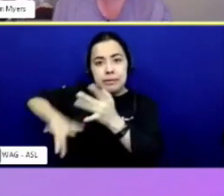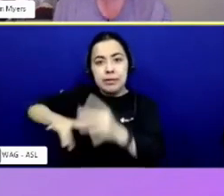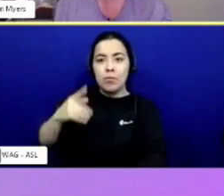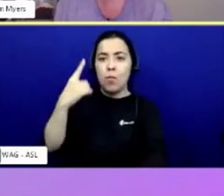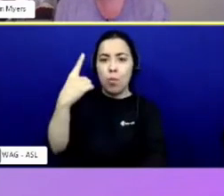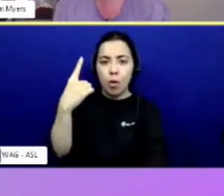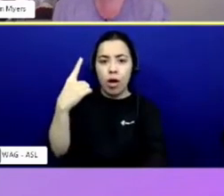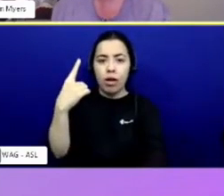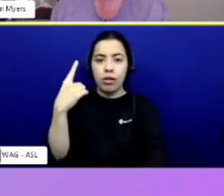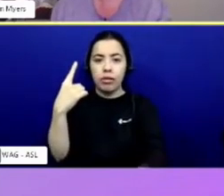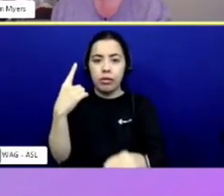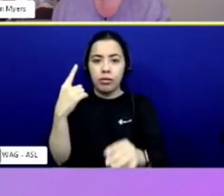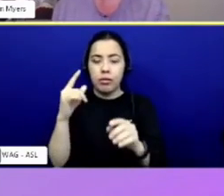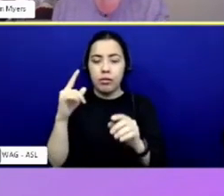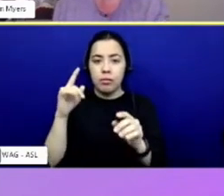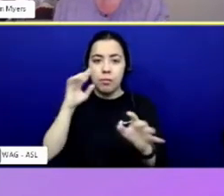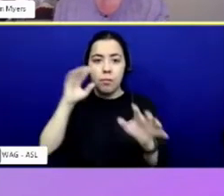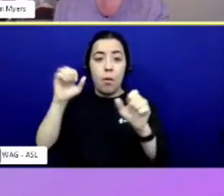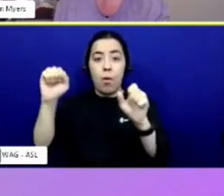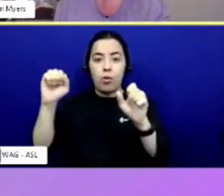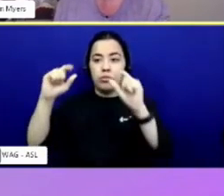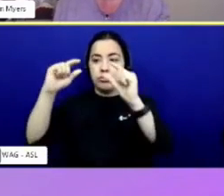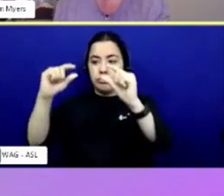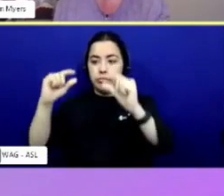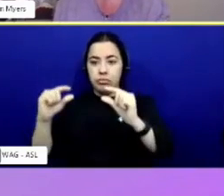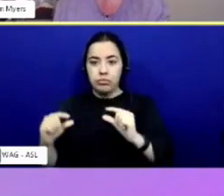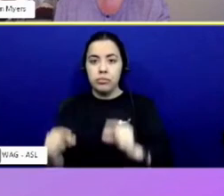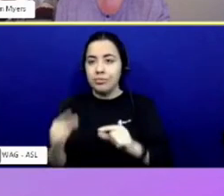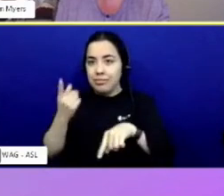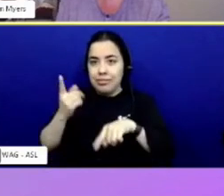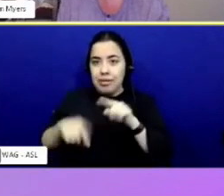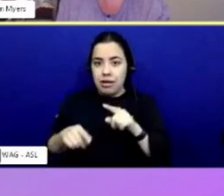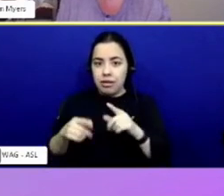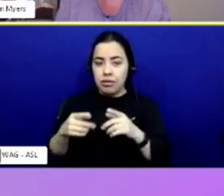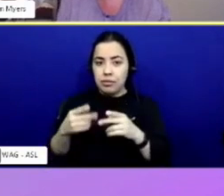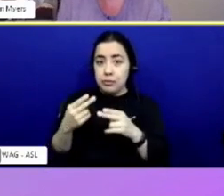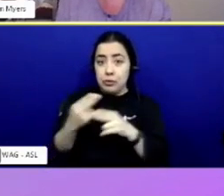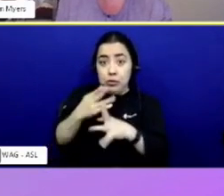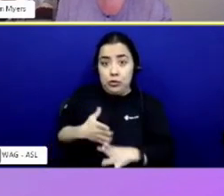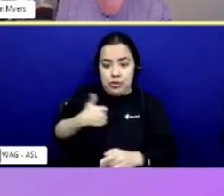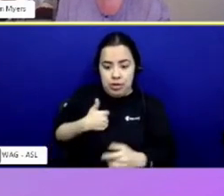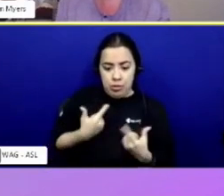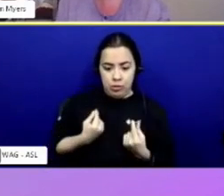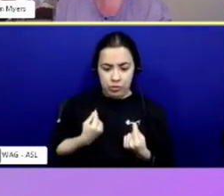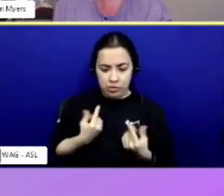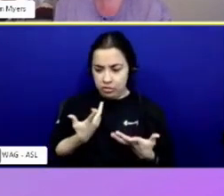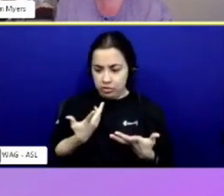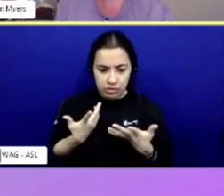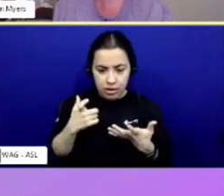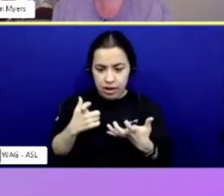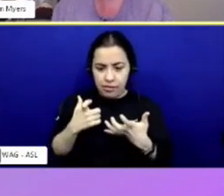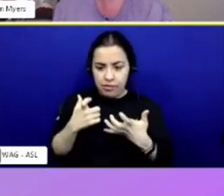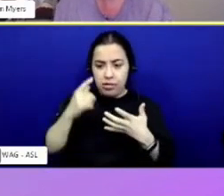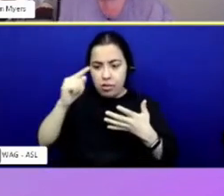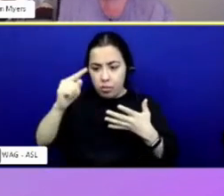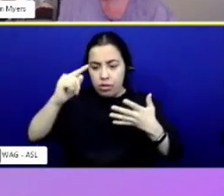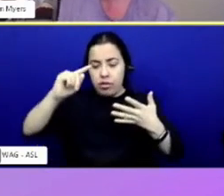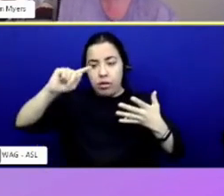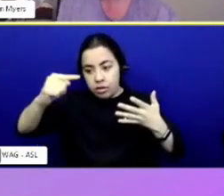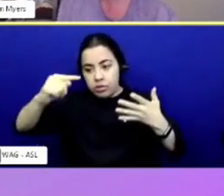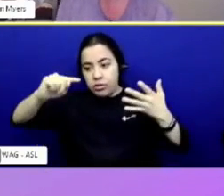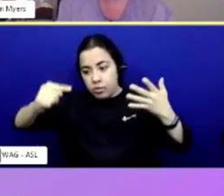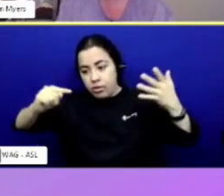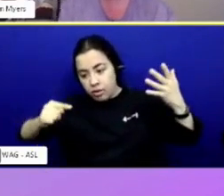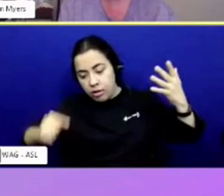whole entity. And the user is forced to navigate through each of these items one by one, and each of them